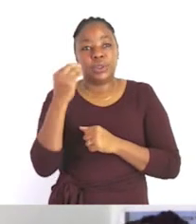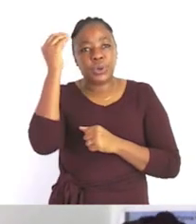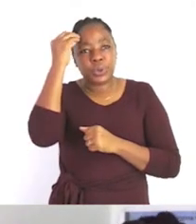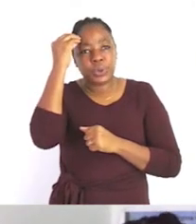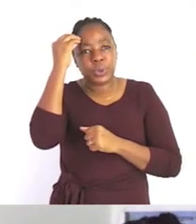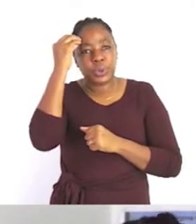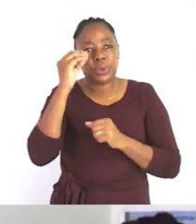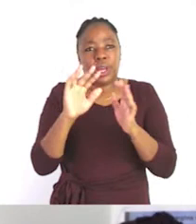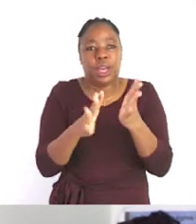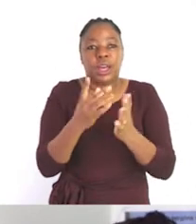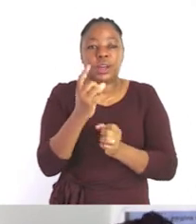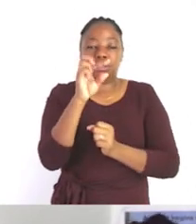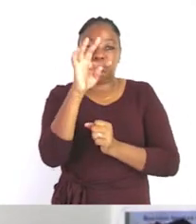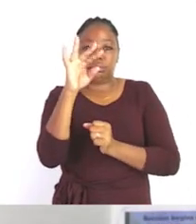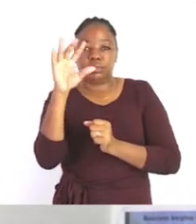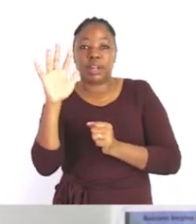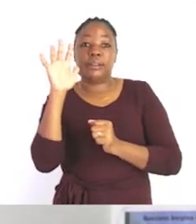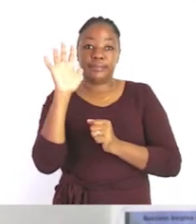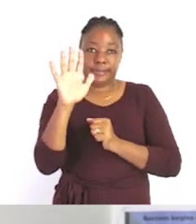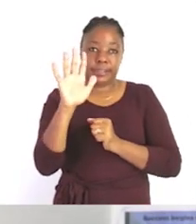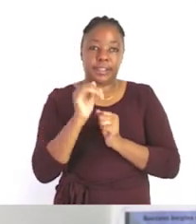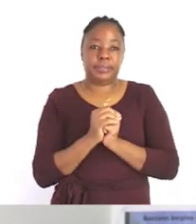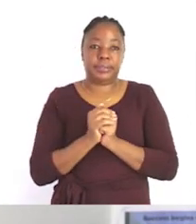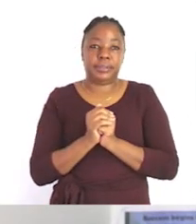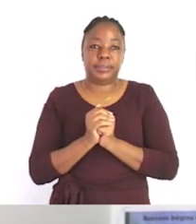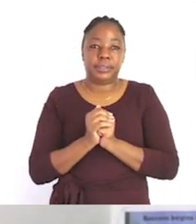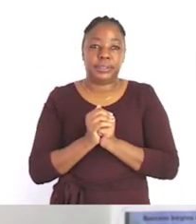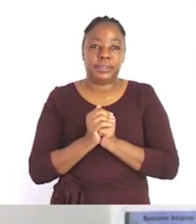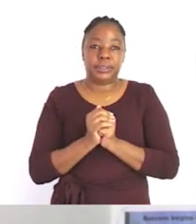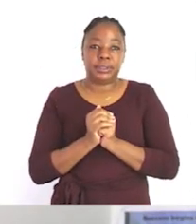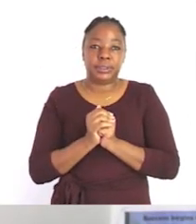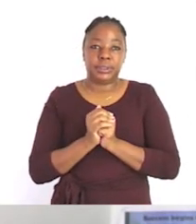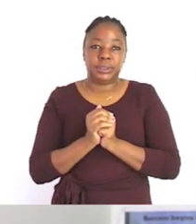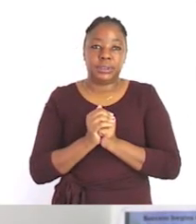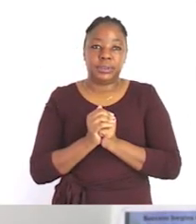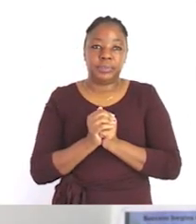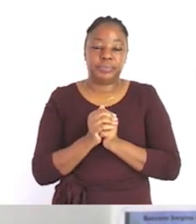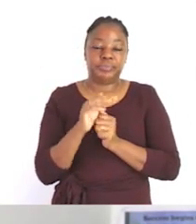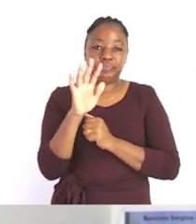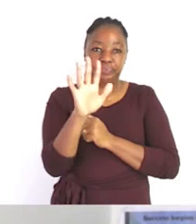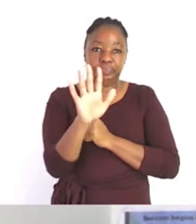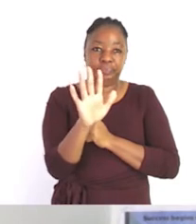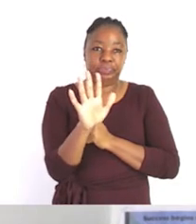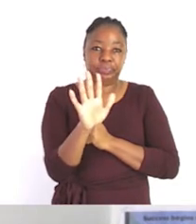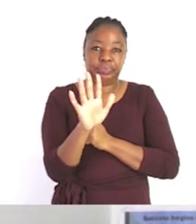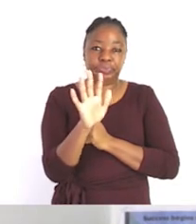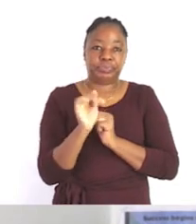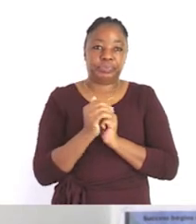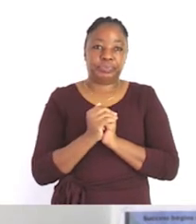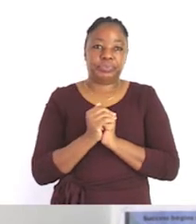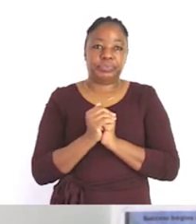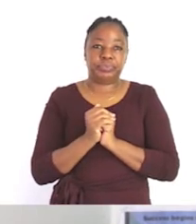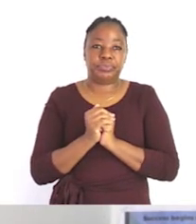is no need for us to do it completely like that. We are going to take our hand, take your hand,